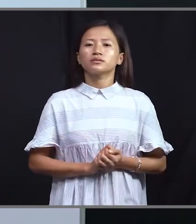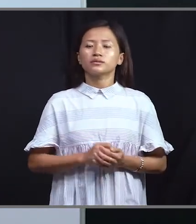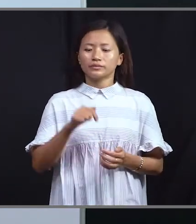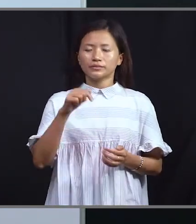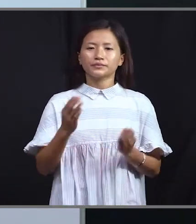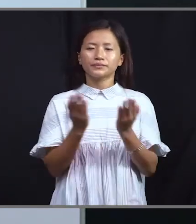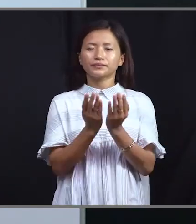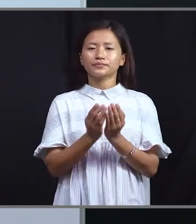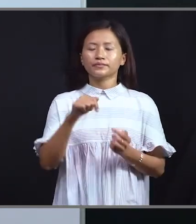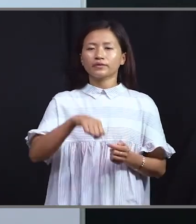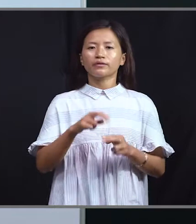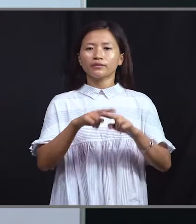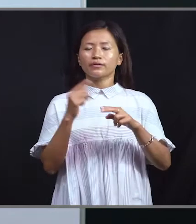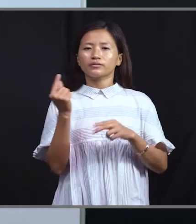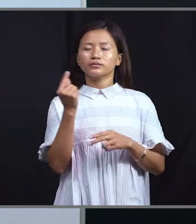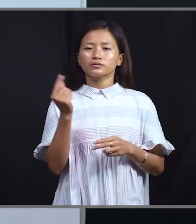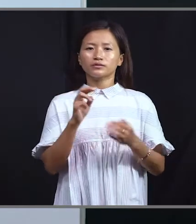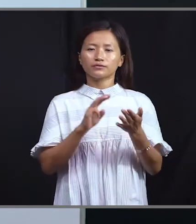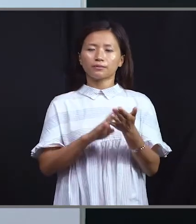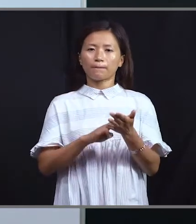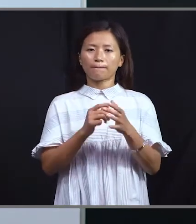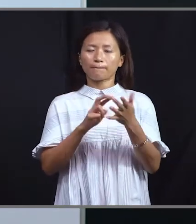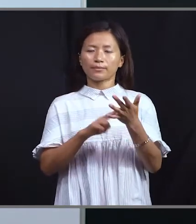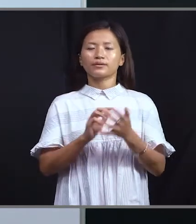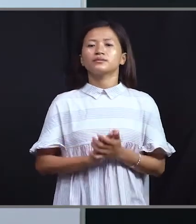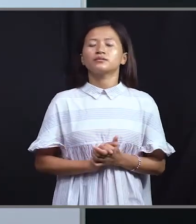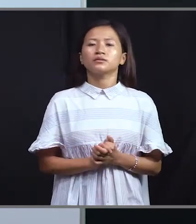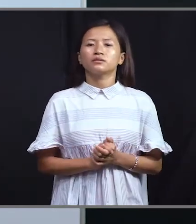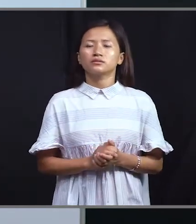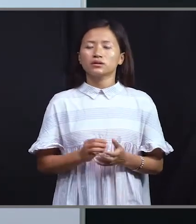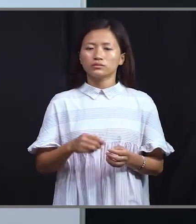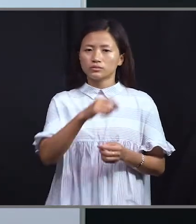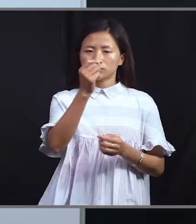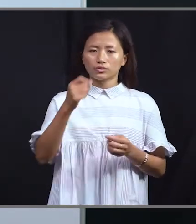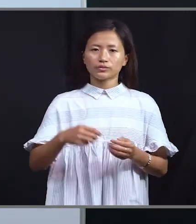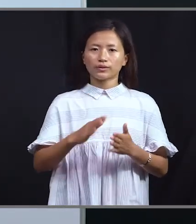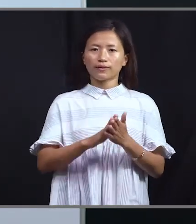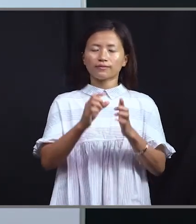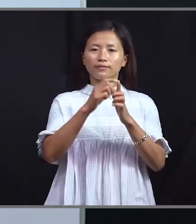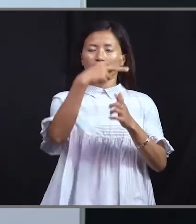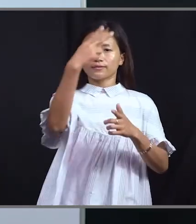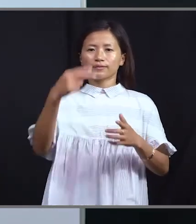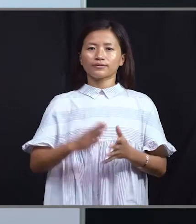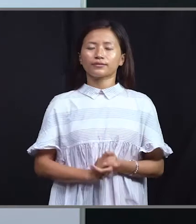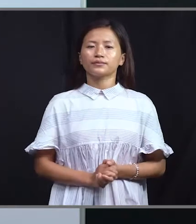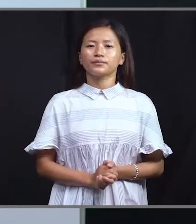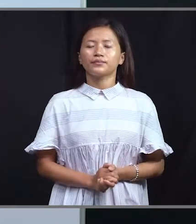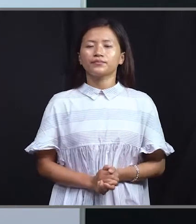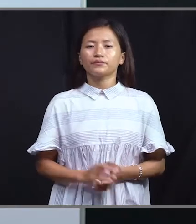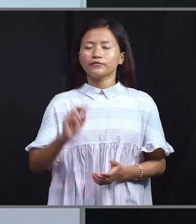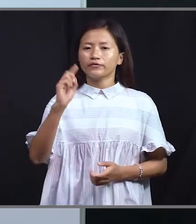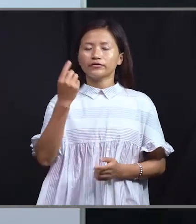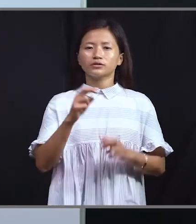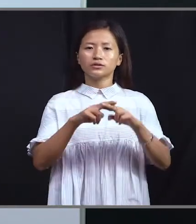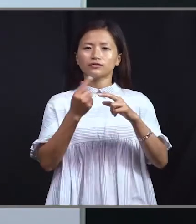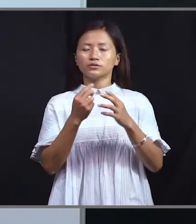So in these functions of management, I have drawn you some diagram also. So here, the first